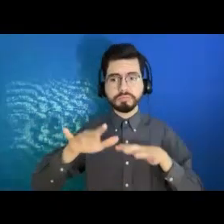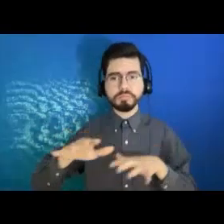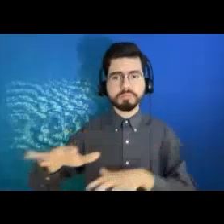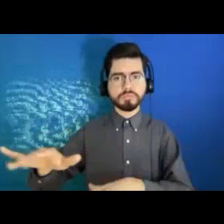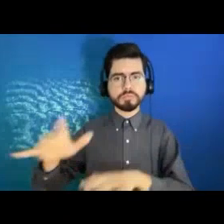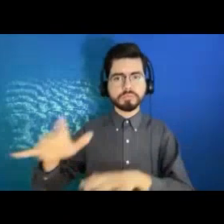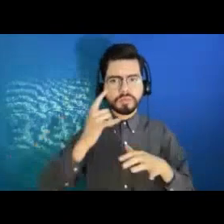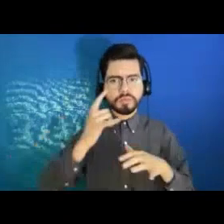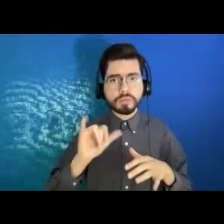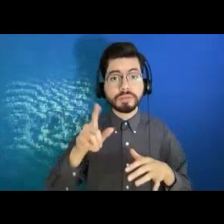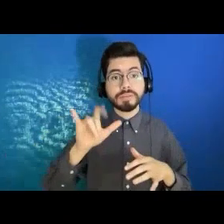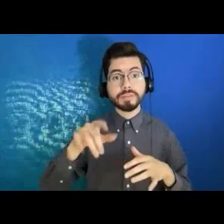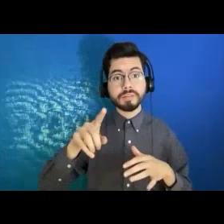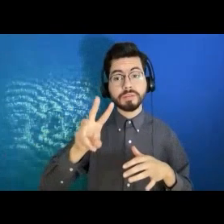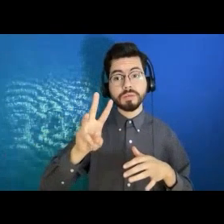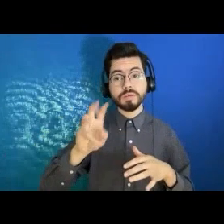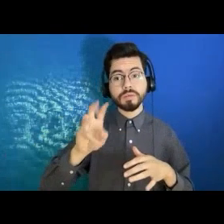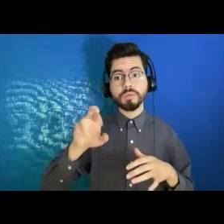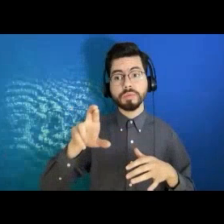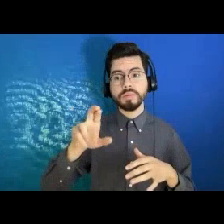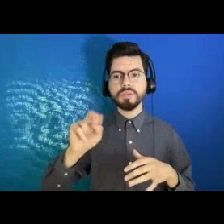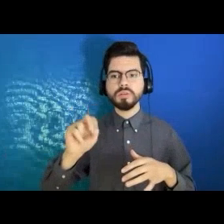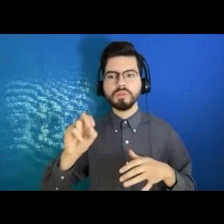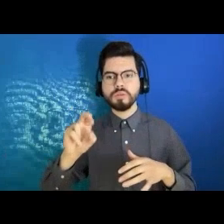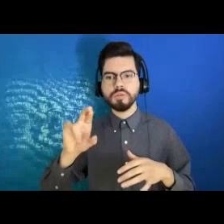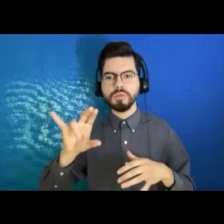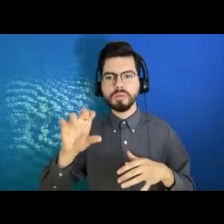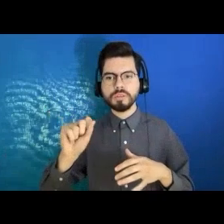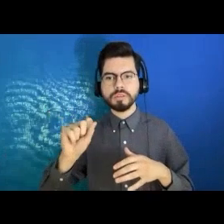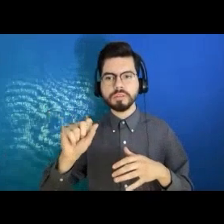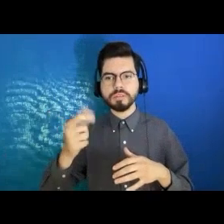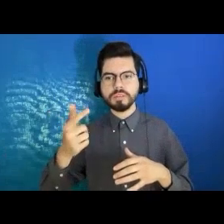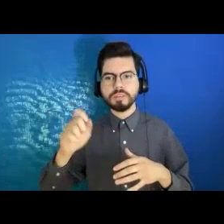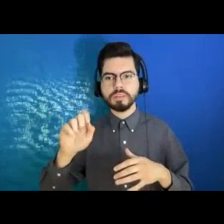of the weir. This is in Norris Geyser Basin. This is, you